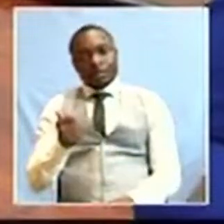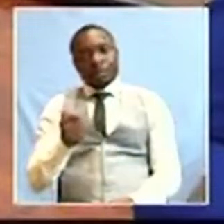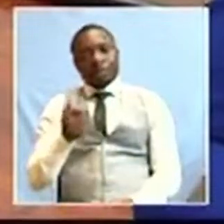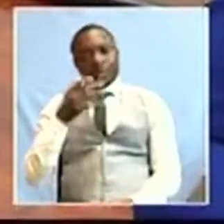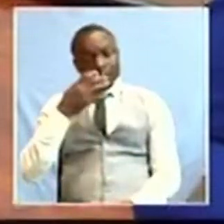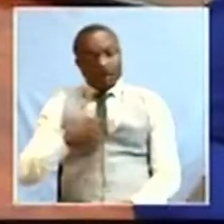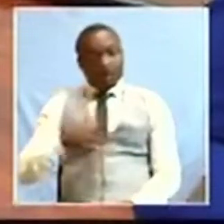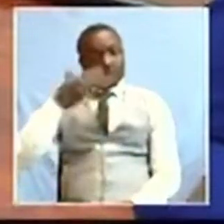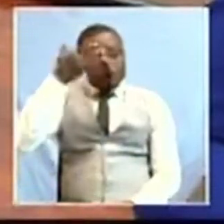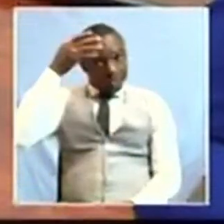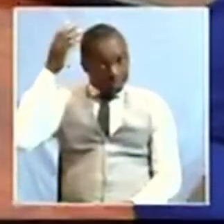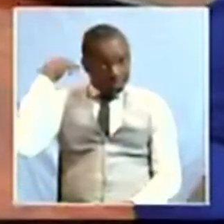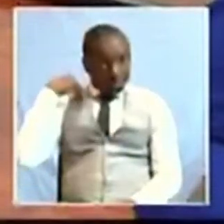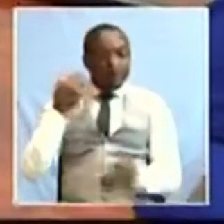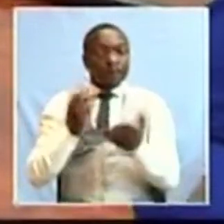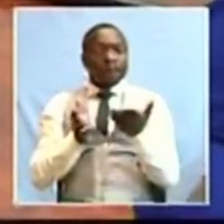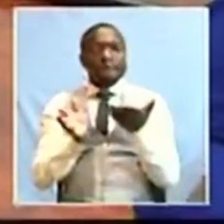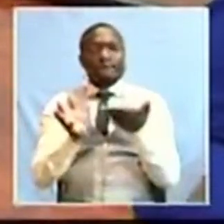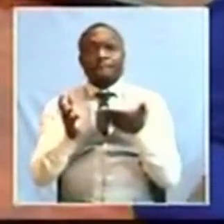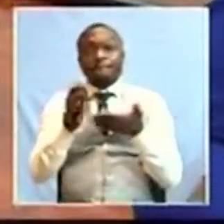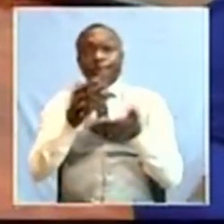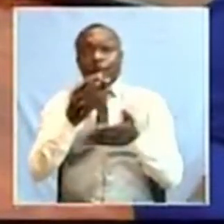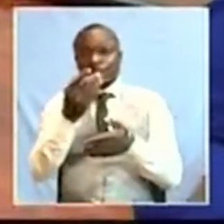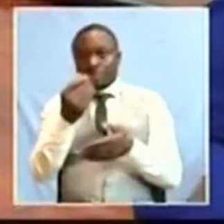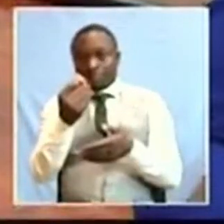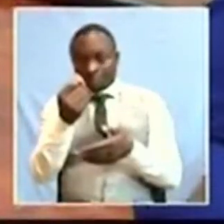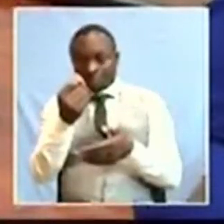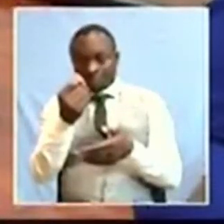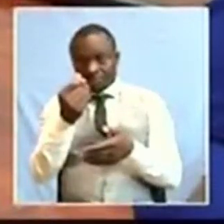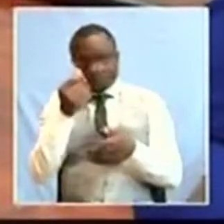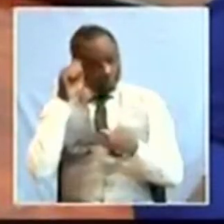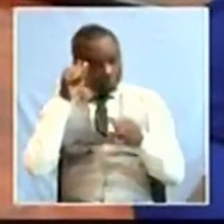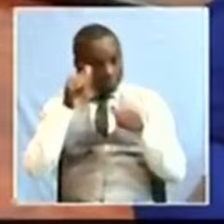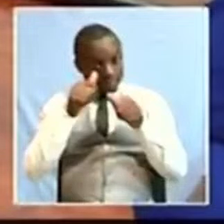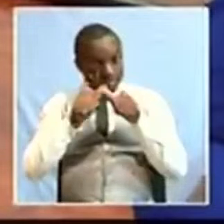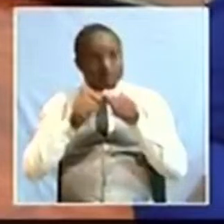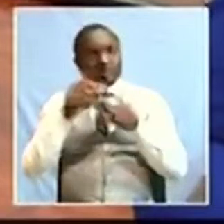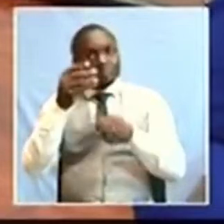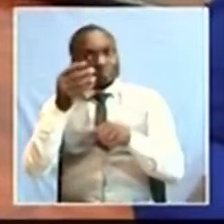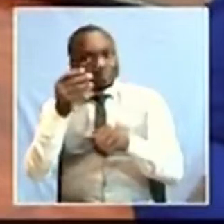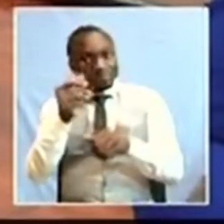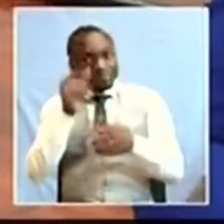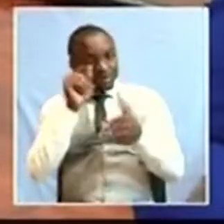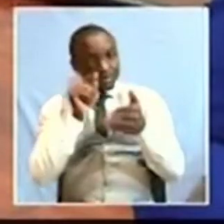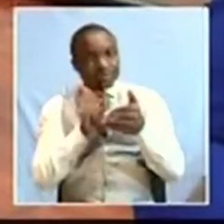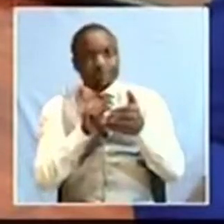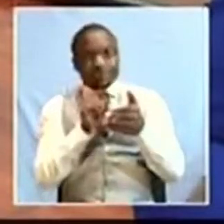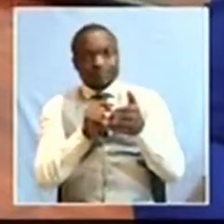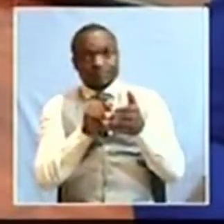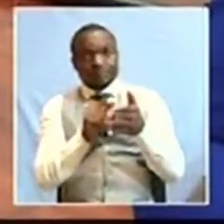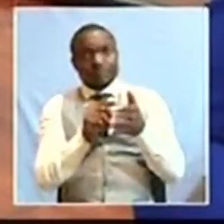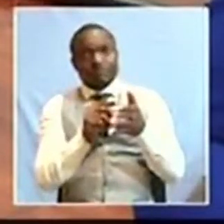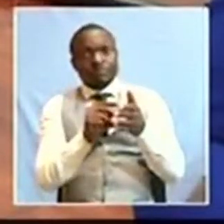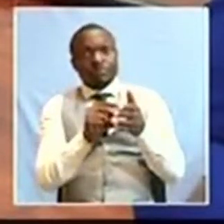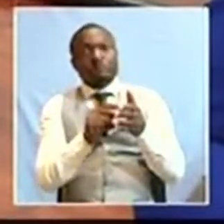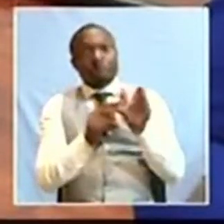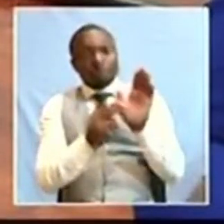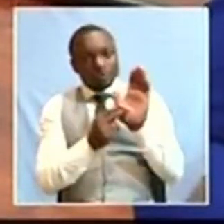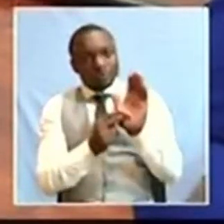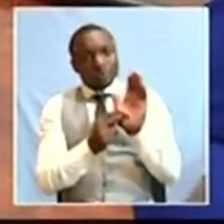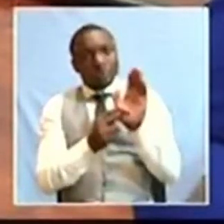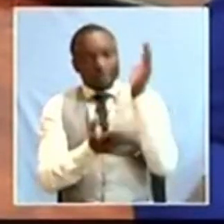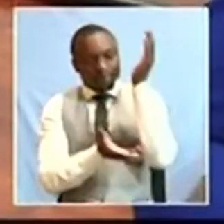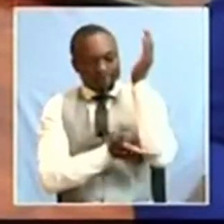waste at a prescribed fee. This has resulted in improved